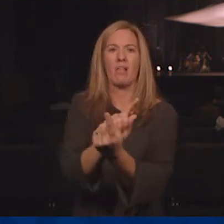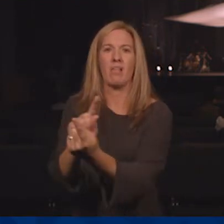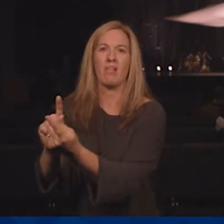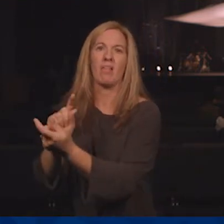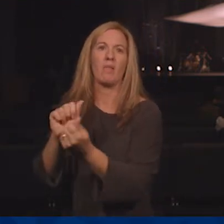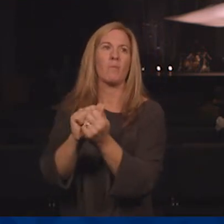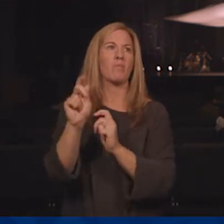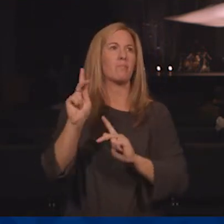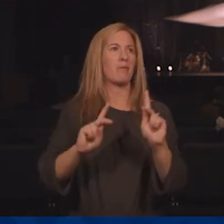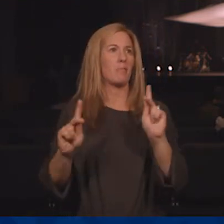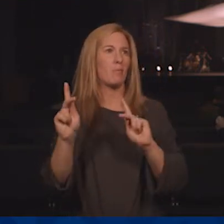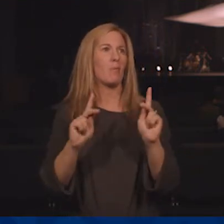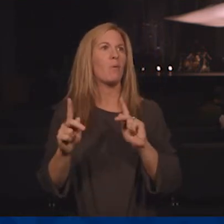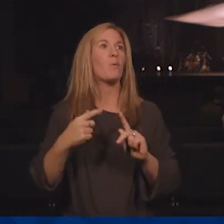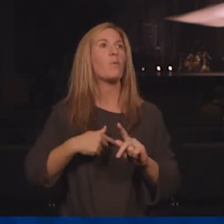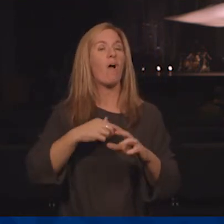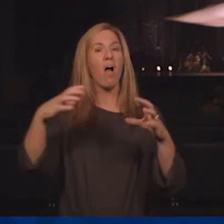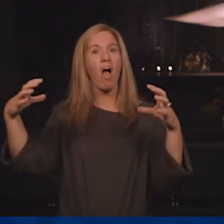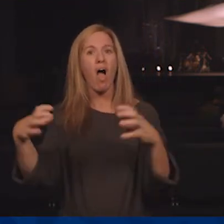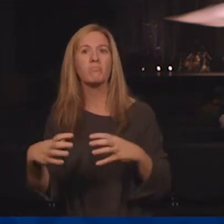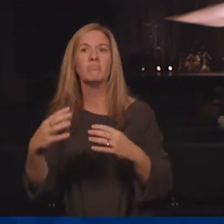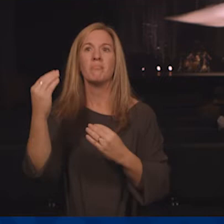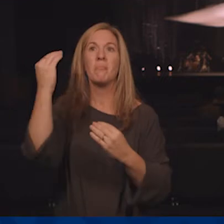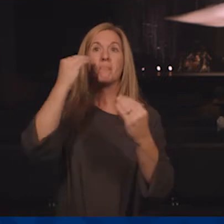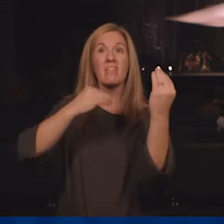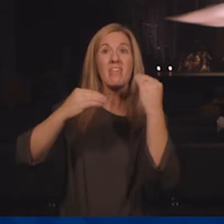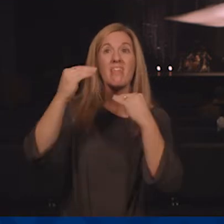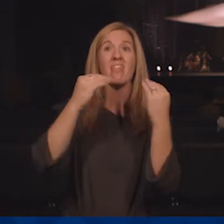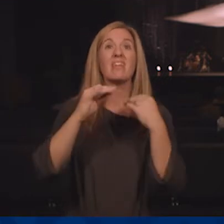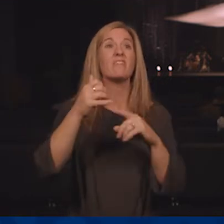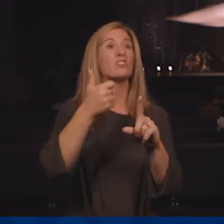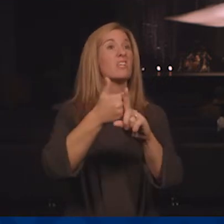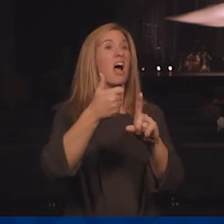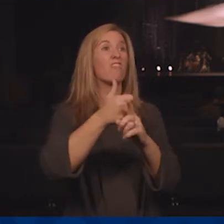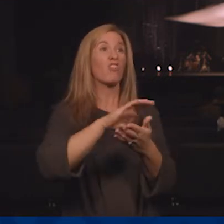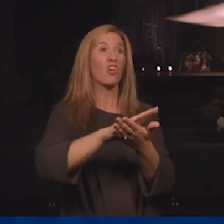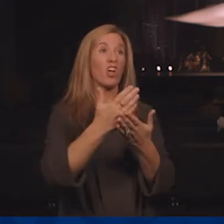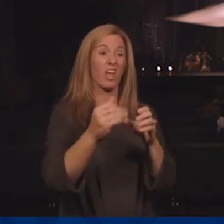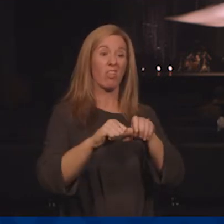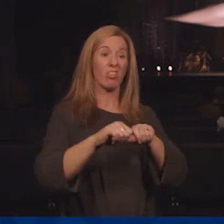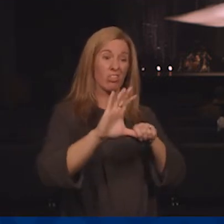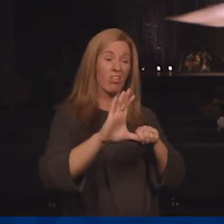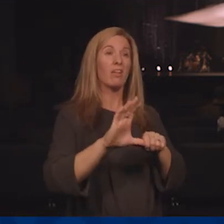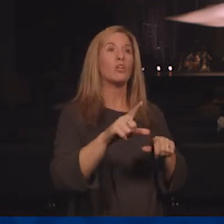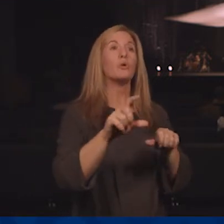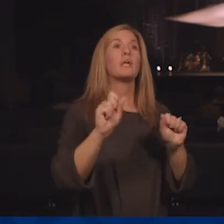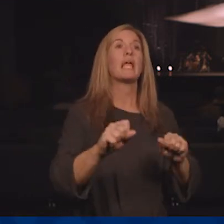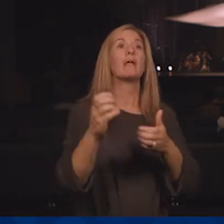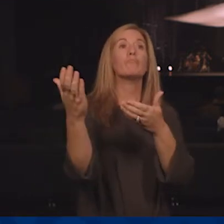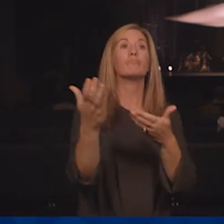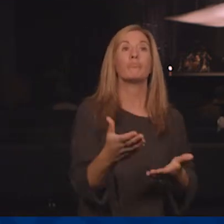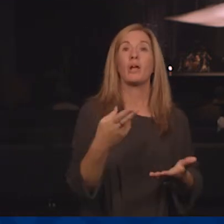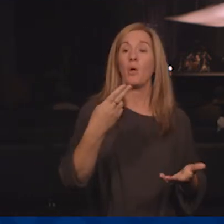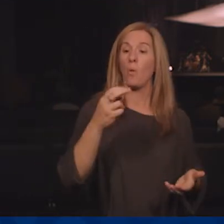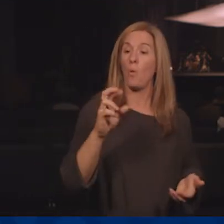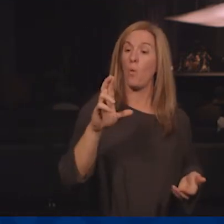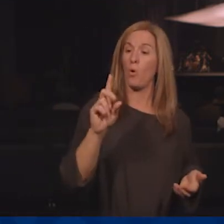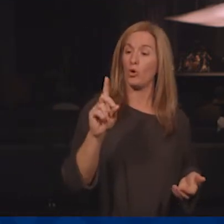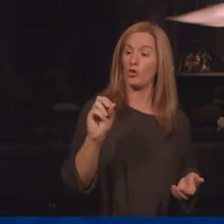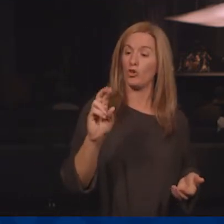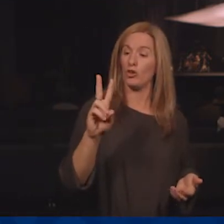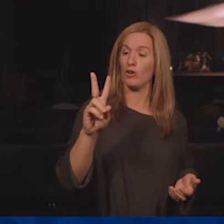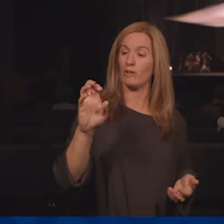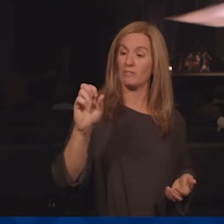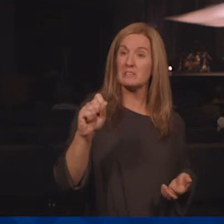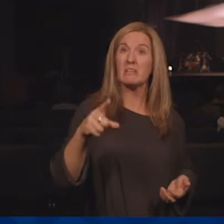together around a meal. If you can't make a meal, you have hors d'oeuvres. If you don't know what hors d'oeuvres are, pop some microwave popcorn